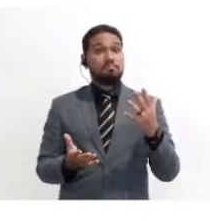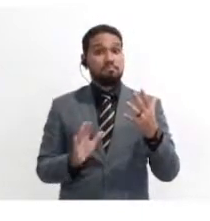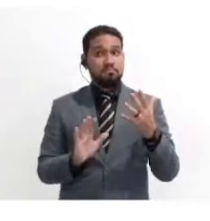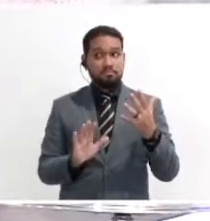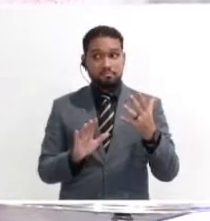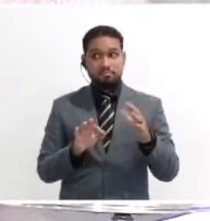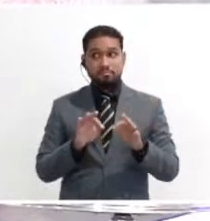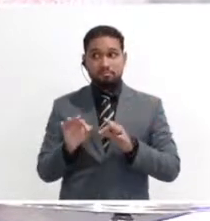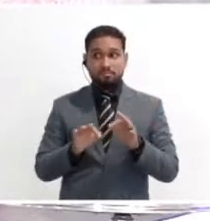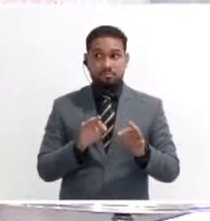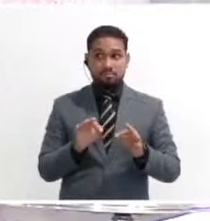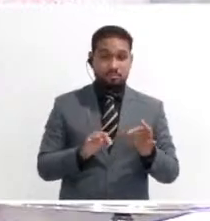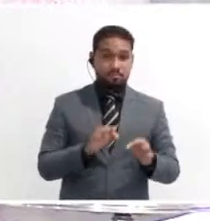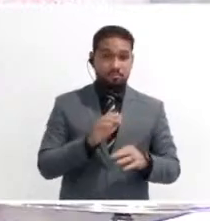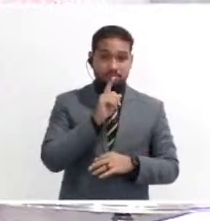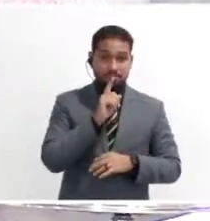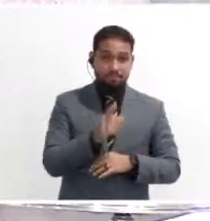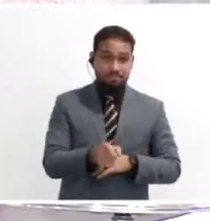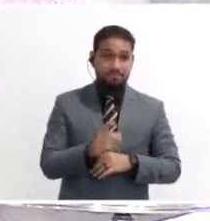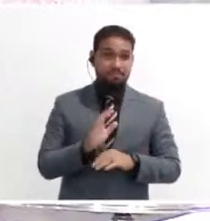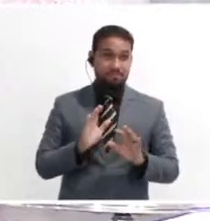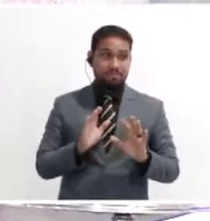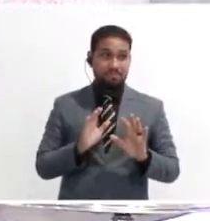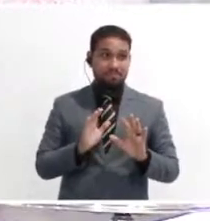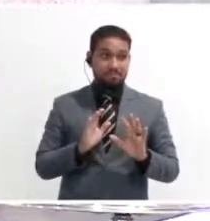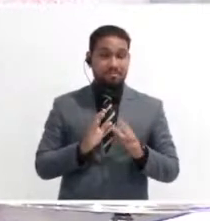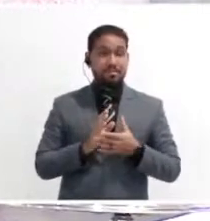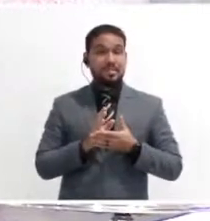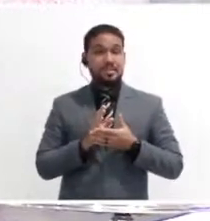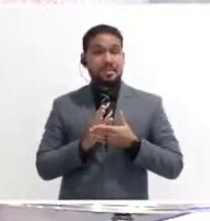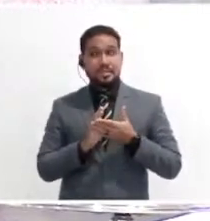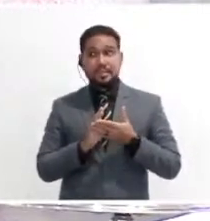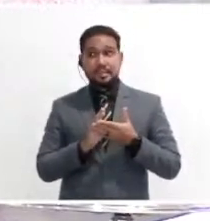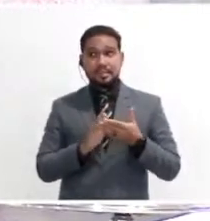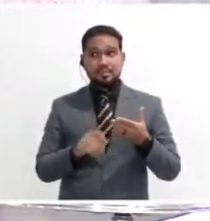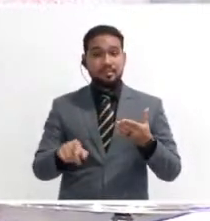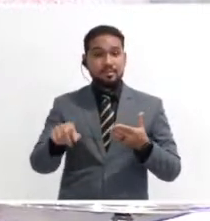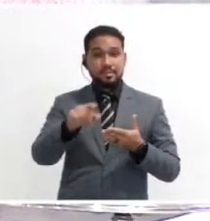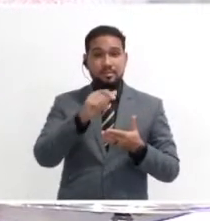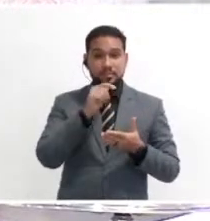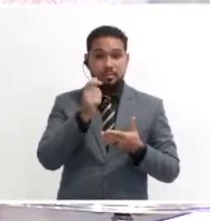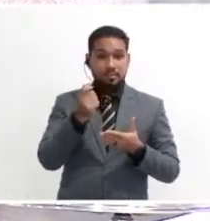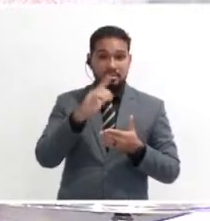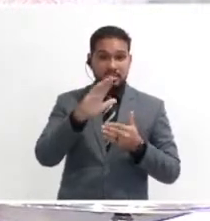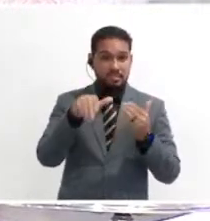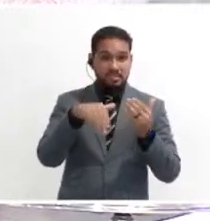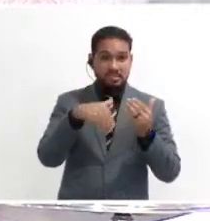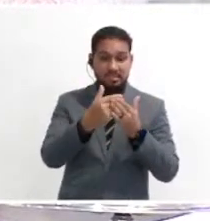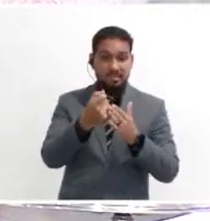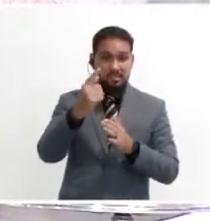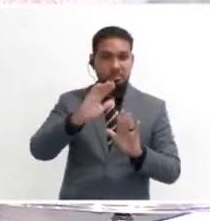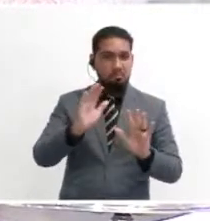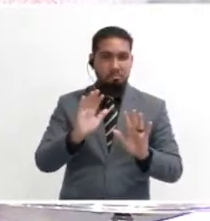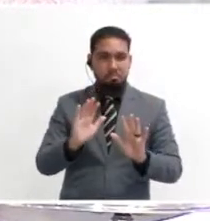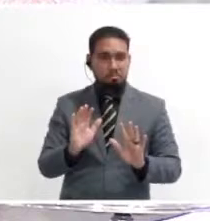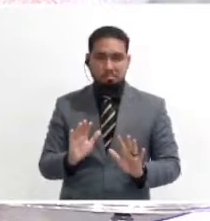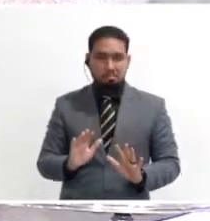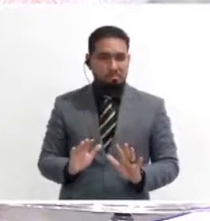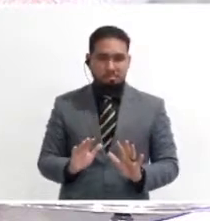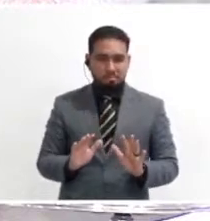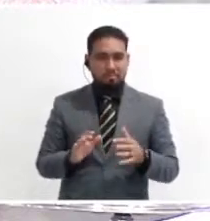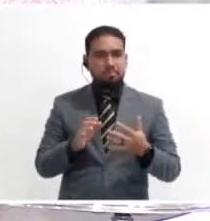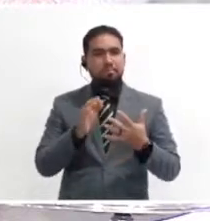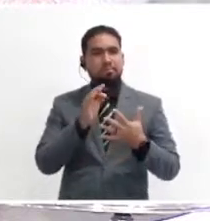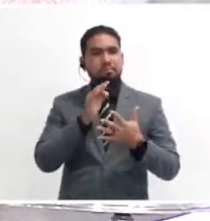Not to try and have you understand every single one of these package types, but just to give you an introduction of